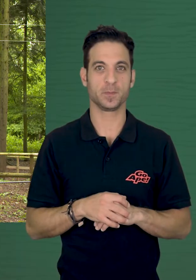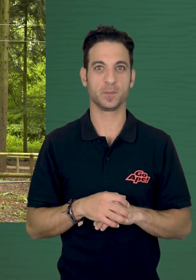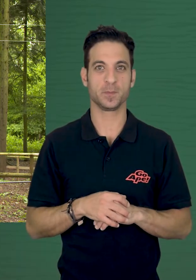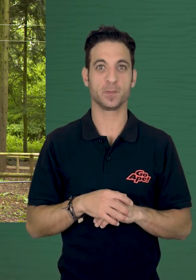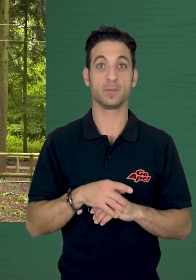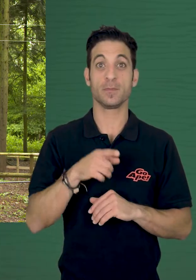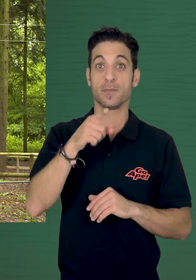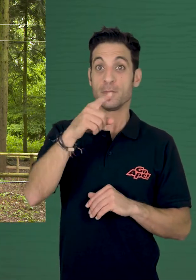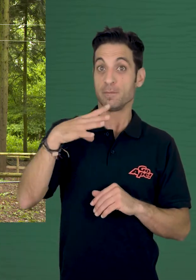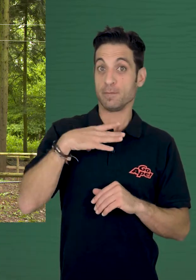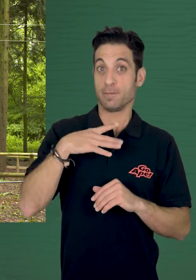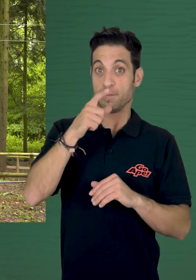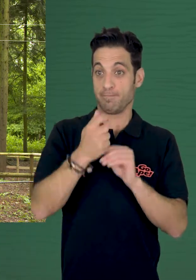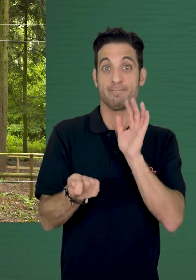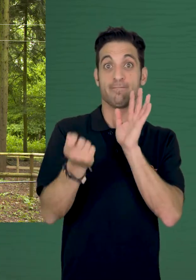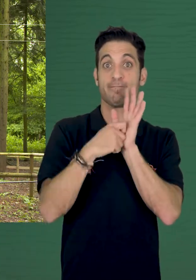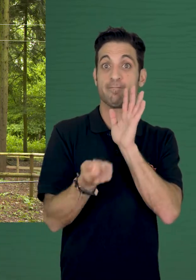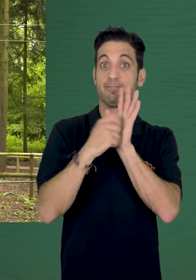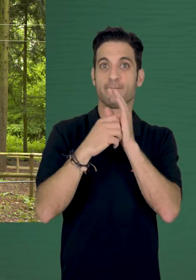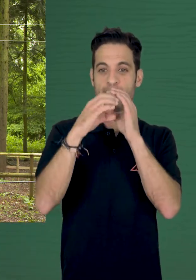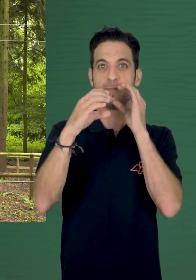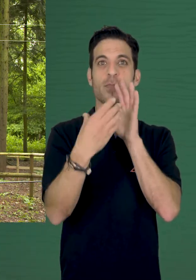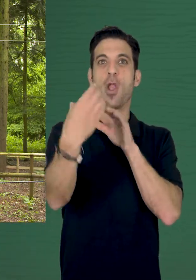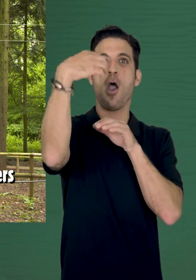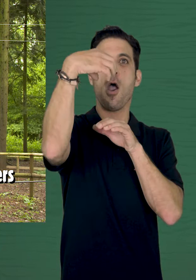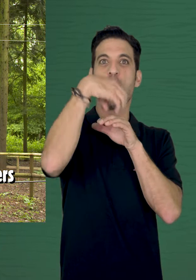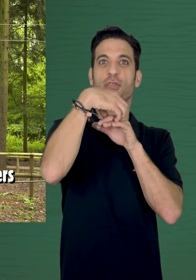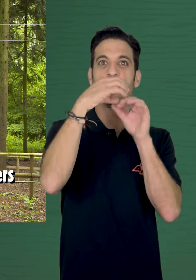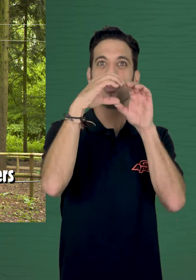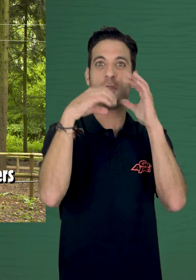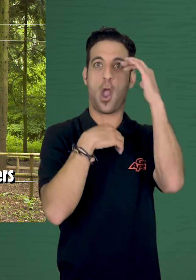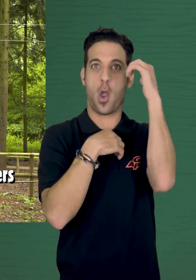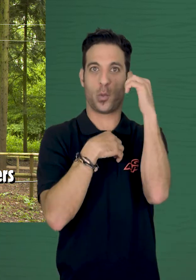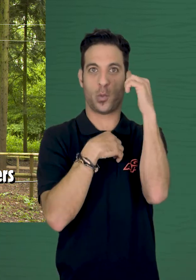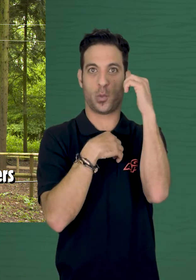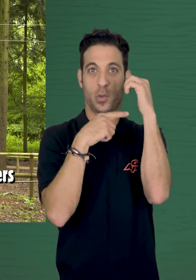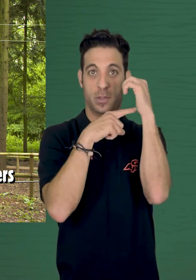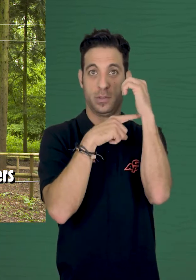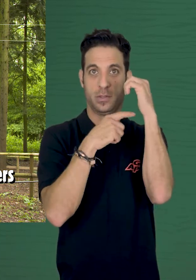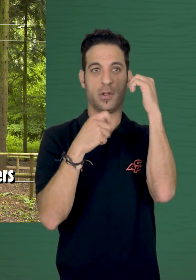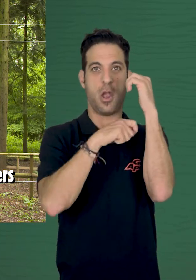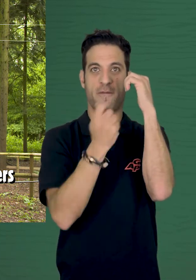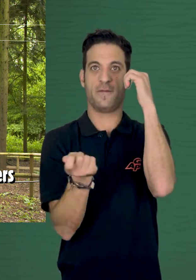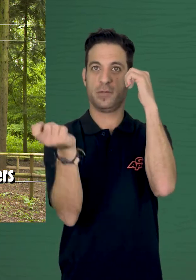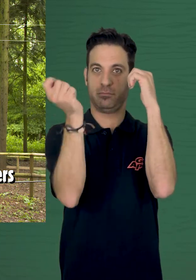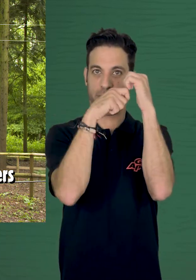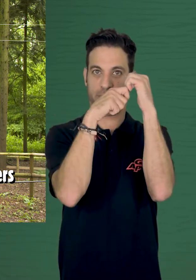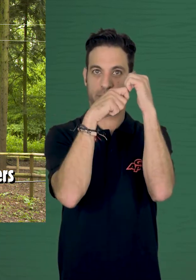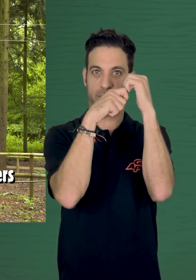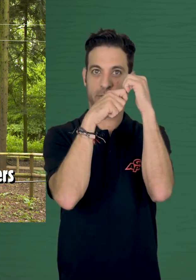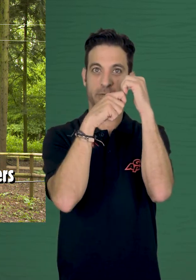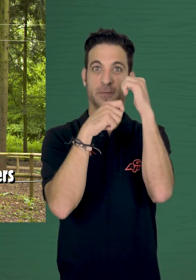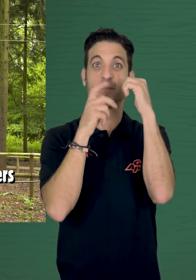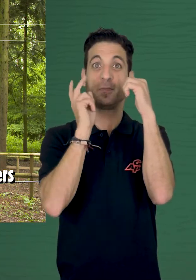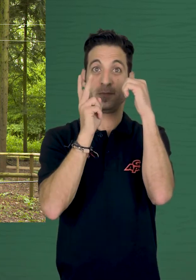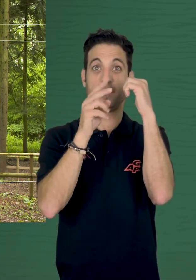So to attach onto a crossing, we take our pulley from our pulley part, place it on top of the cable, marked out with the red buffers, so the strop is